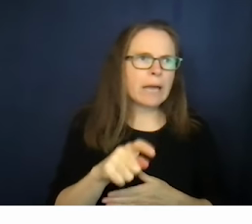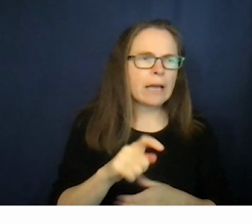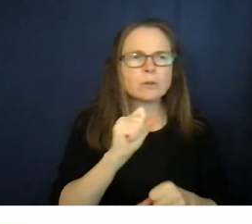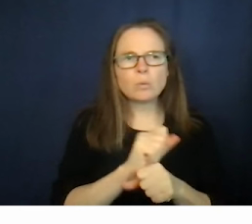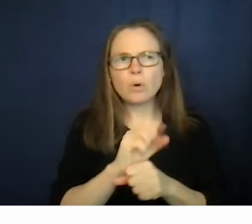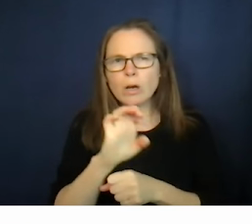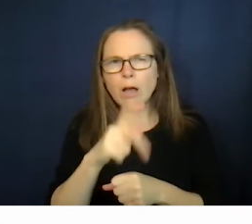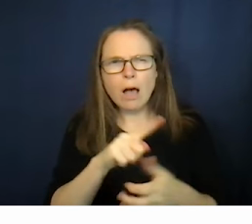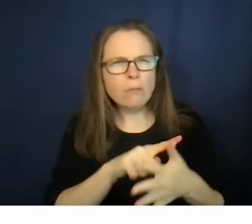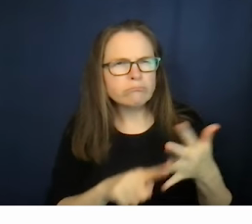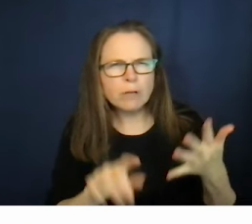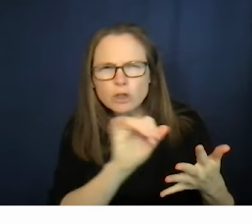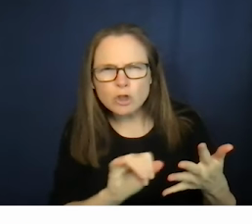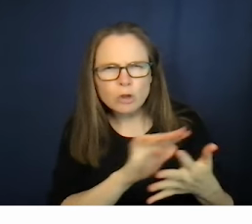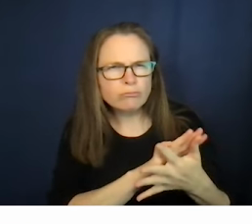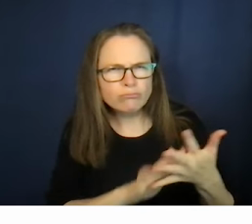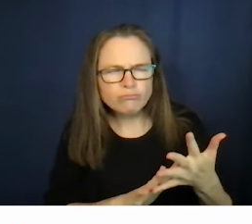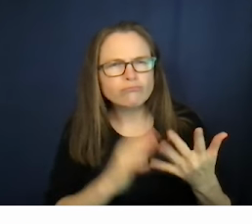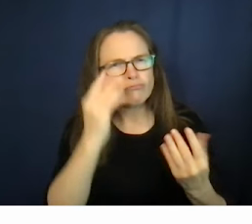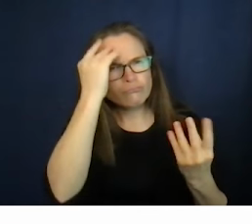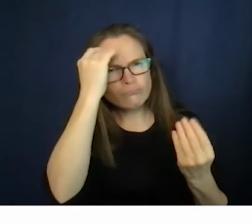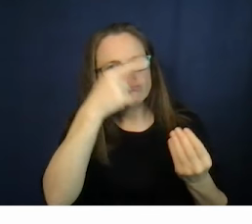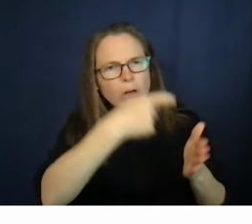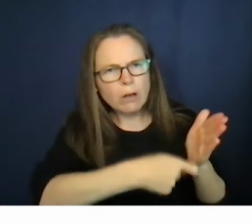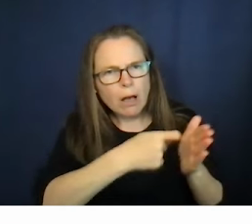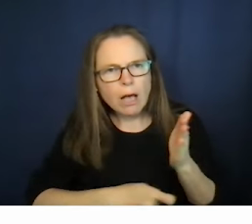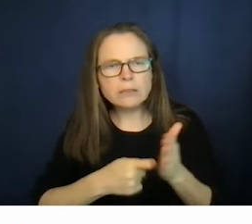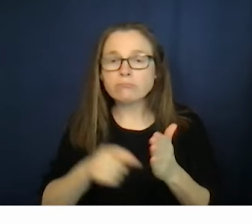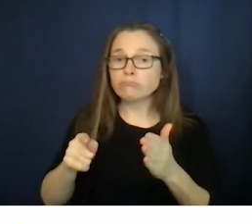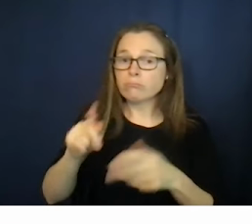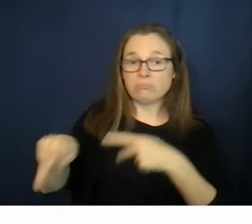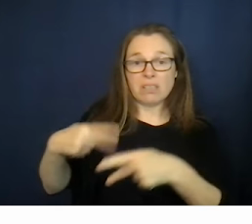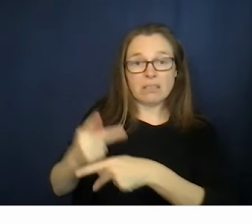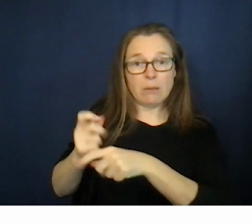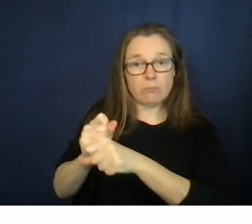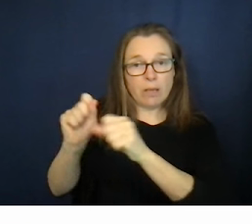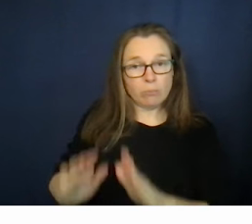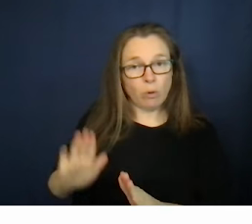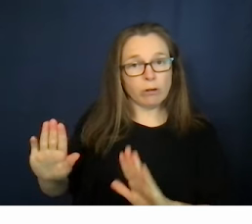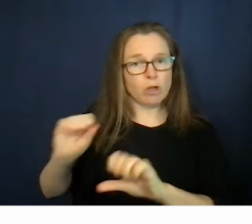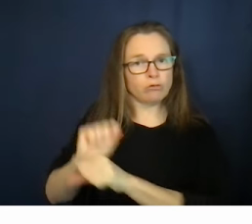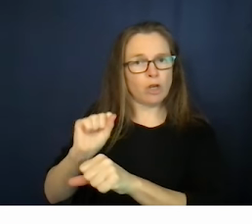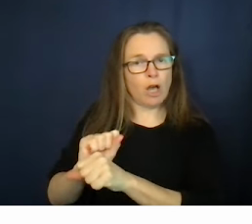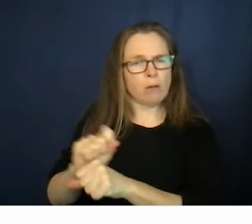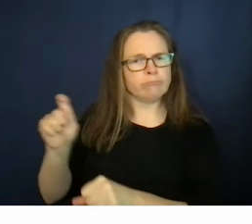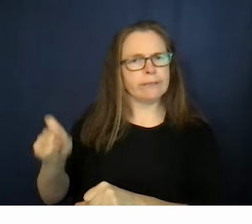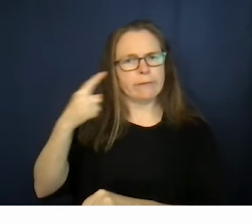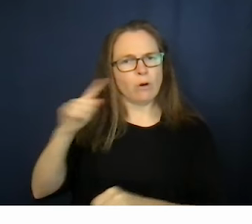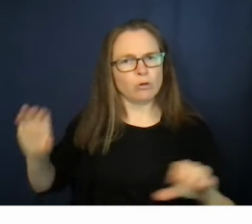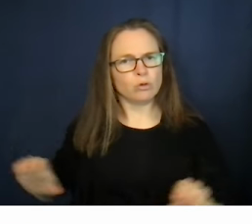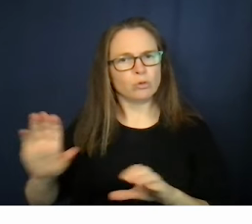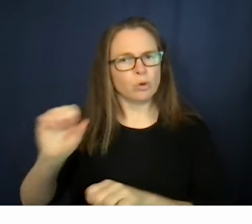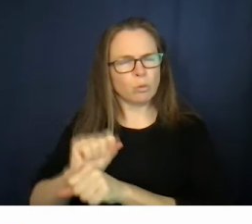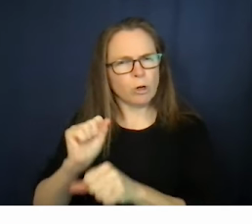insurance, things like that. Think about the type of employee and the job classification that is needed to do the work